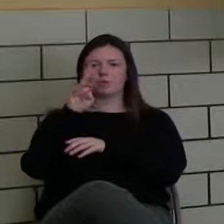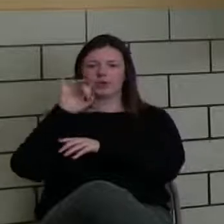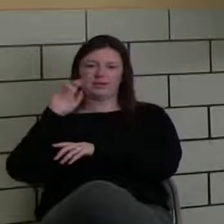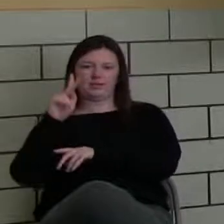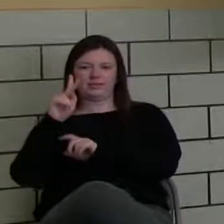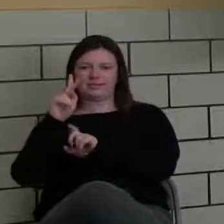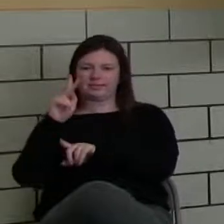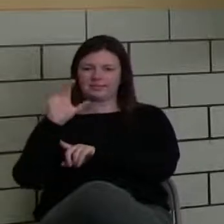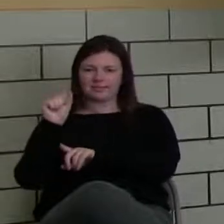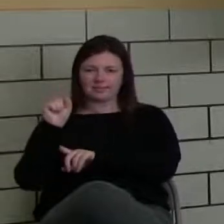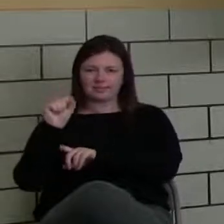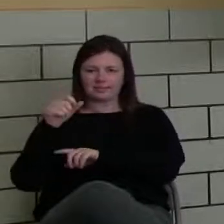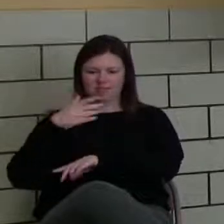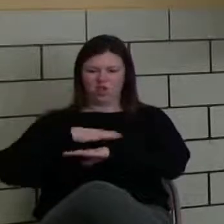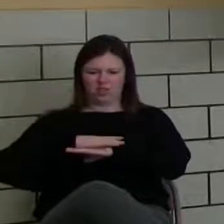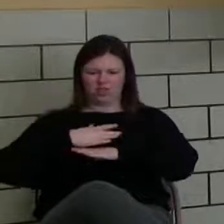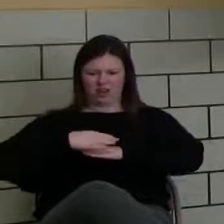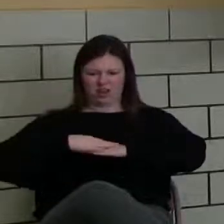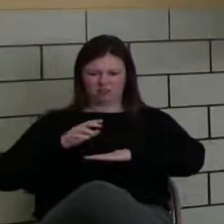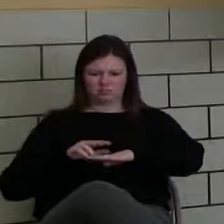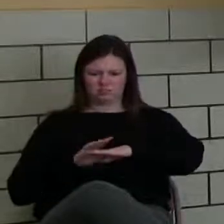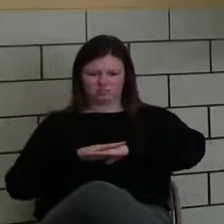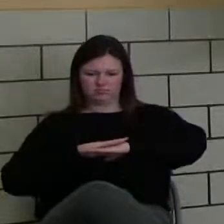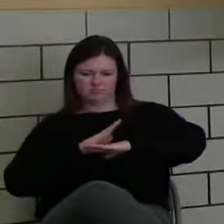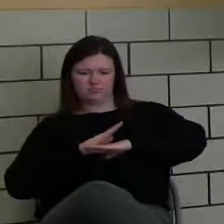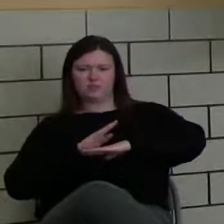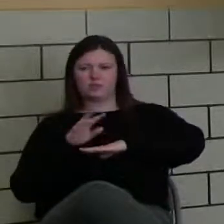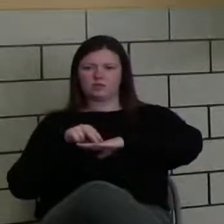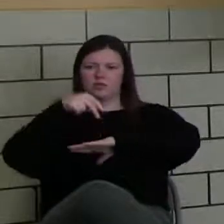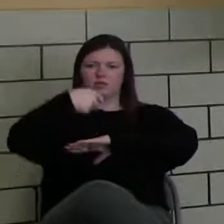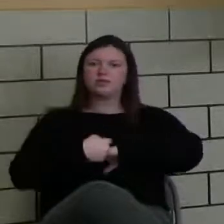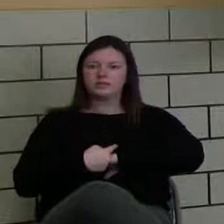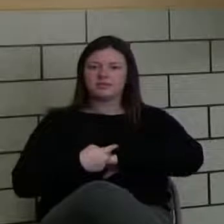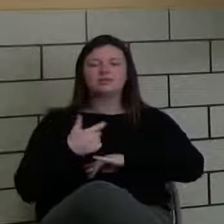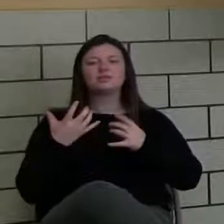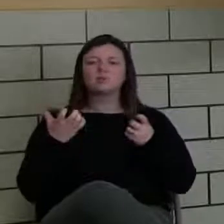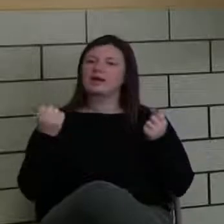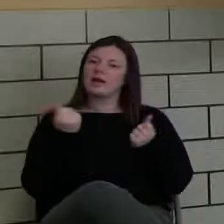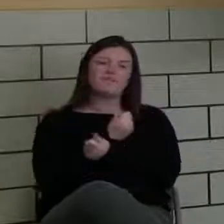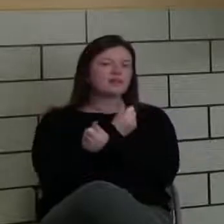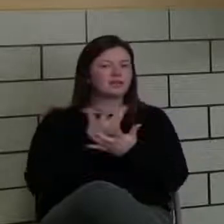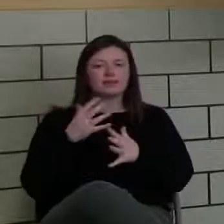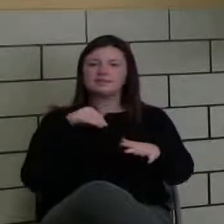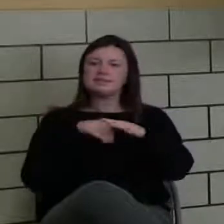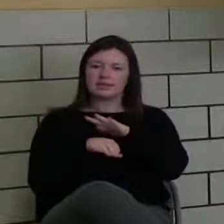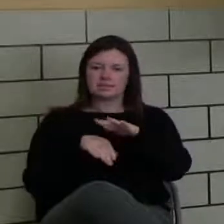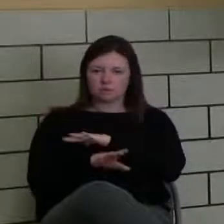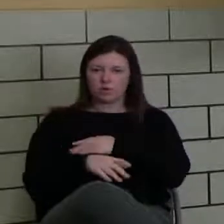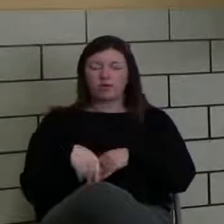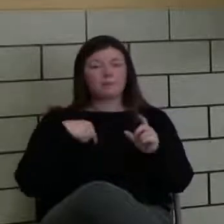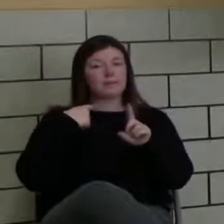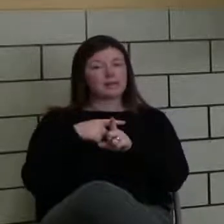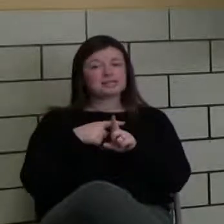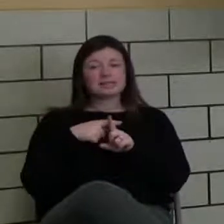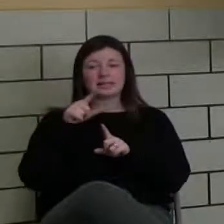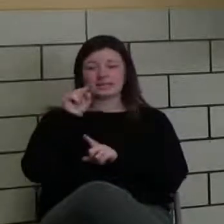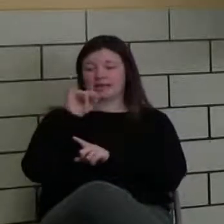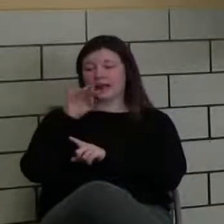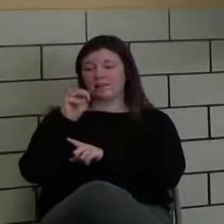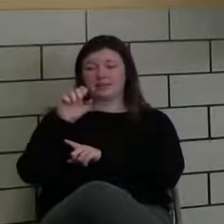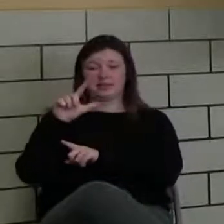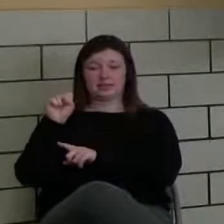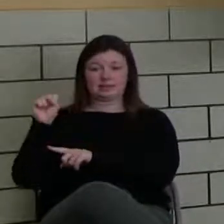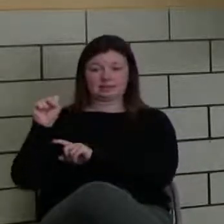stuff like that. So we want to make sure what we do here is accessible. We also want to make sure it's timeless and sophisticated. I say that